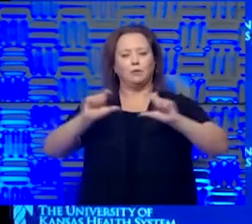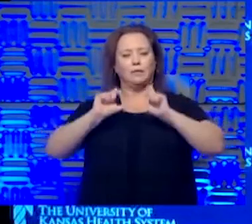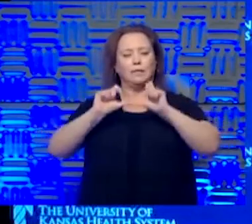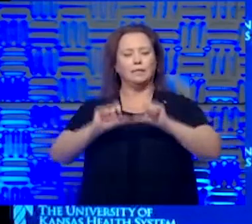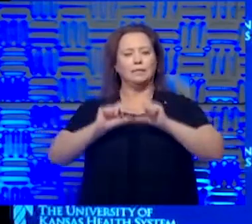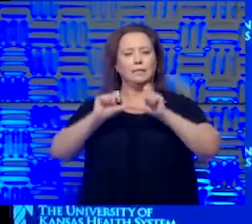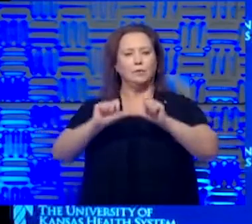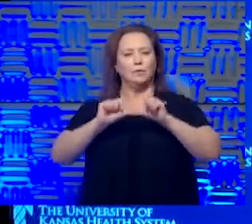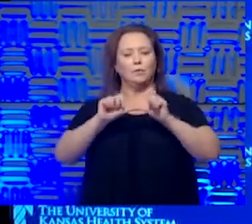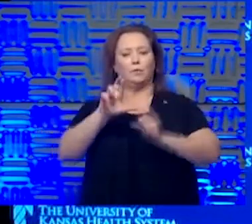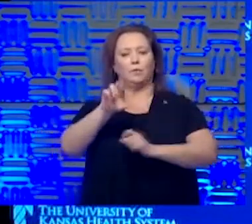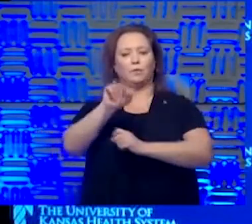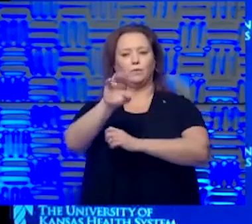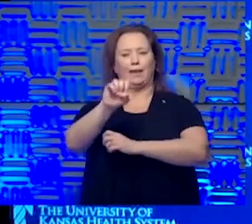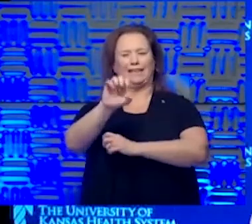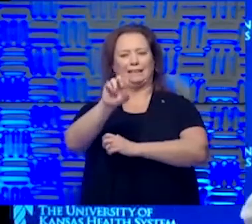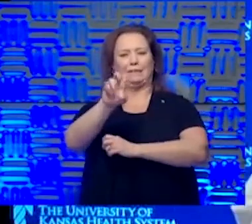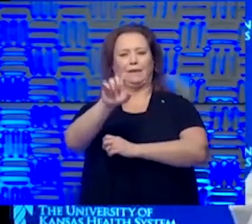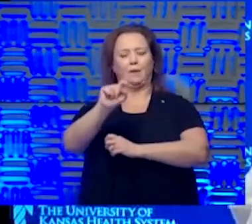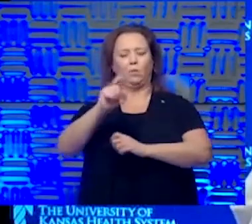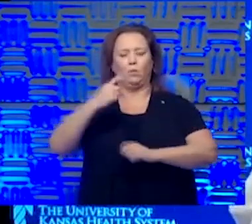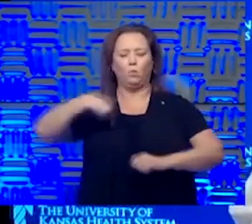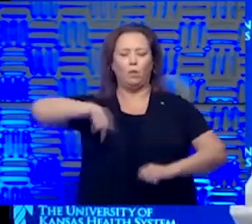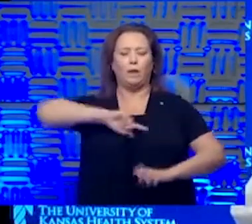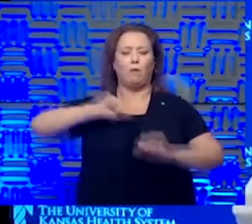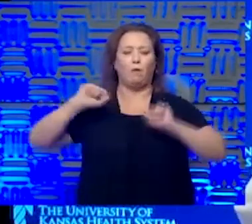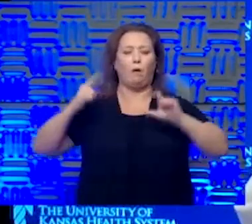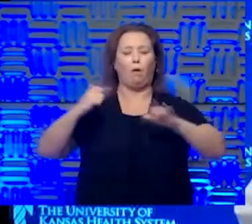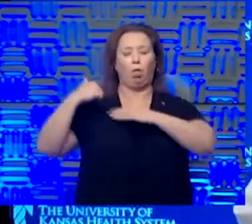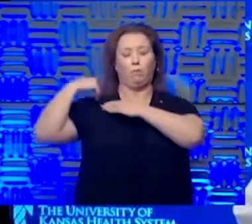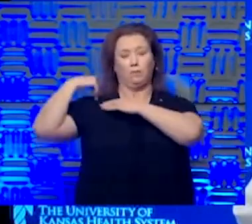so. We are all responsible.